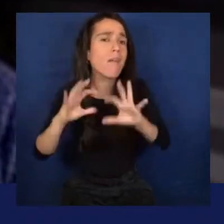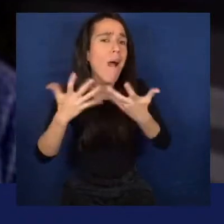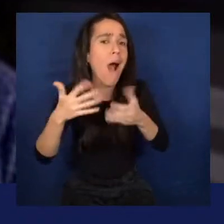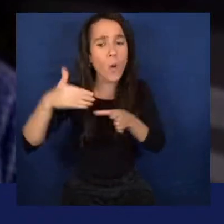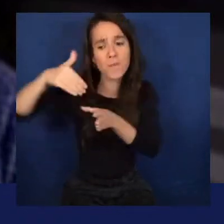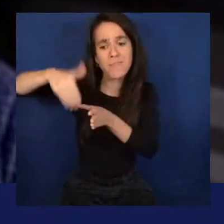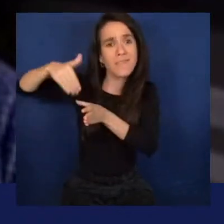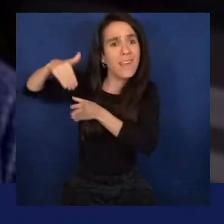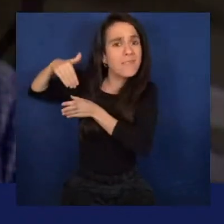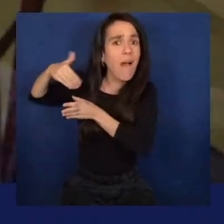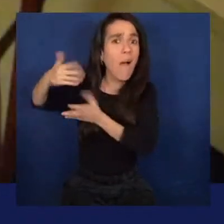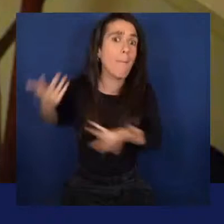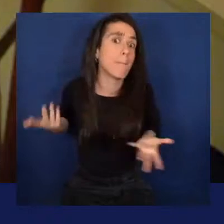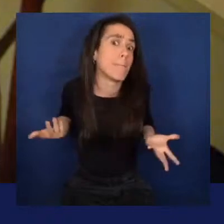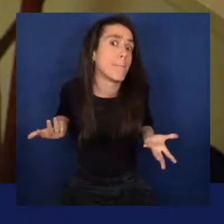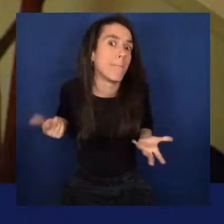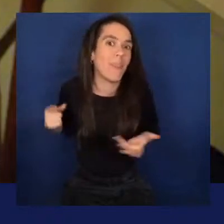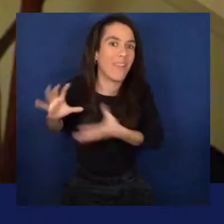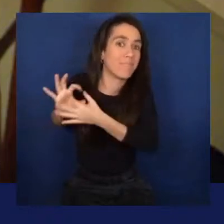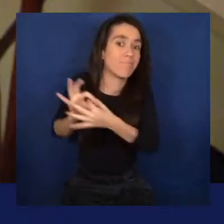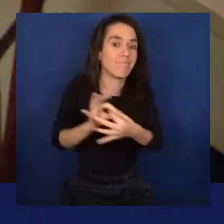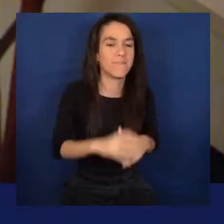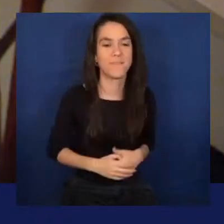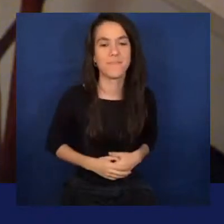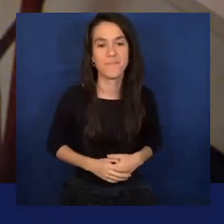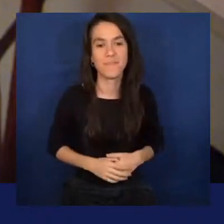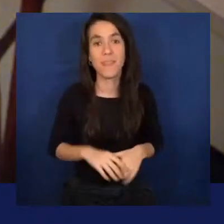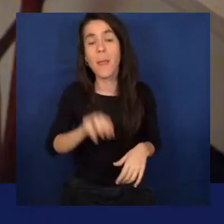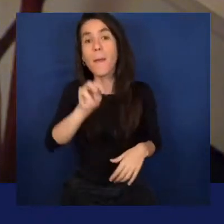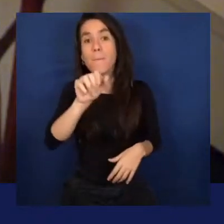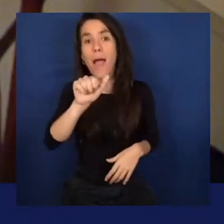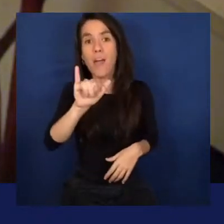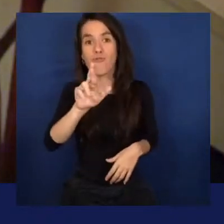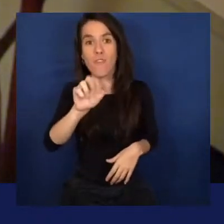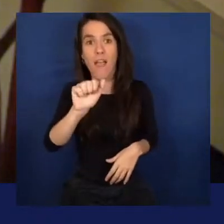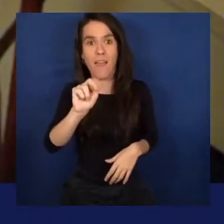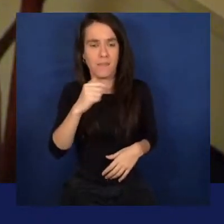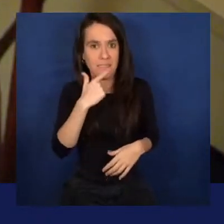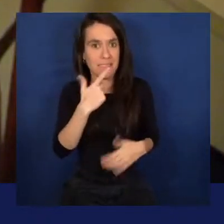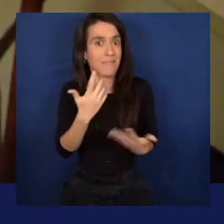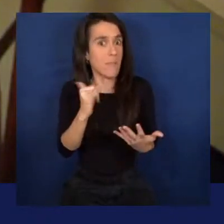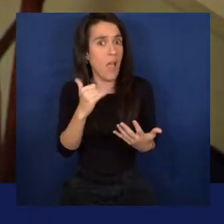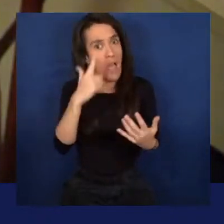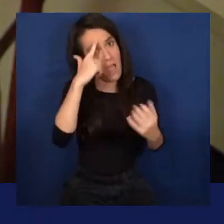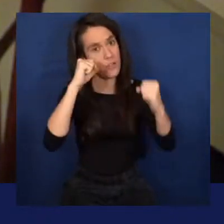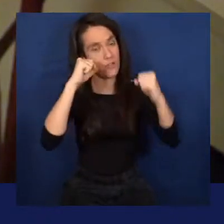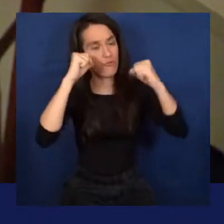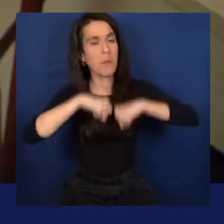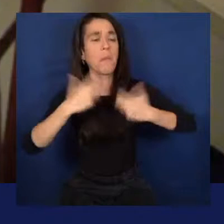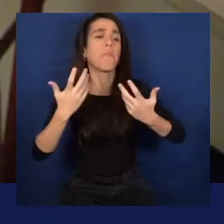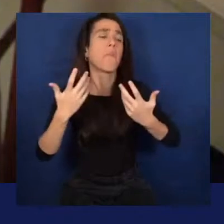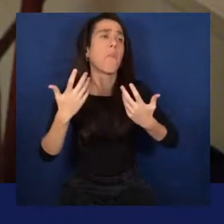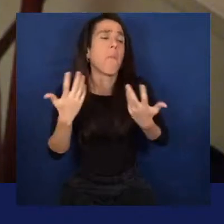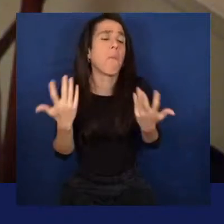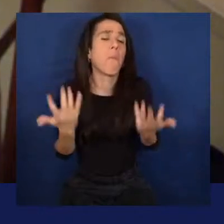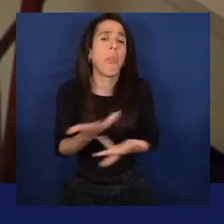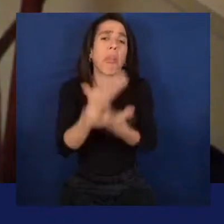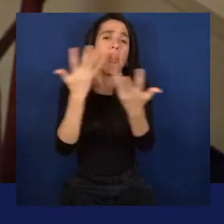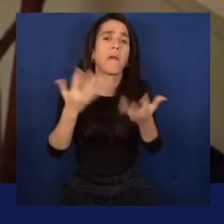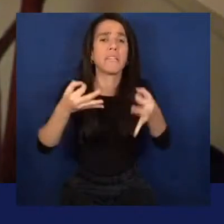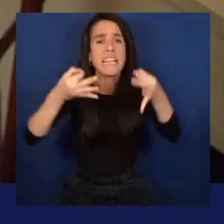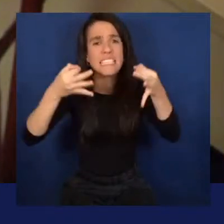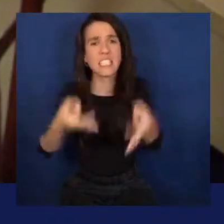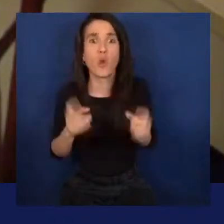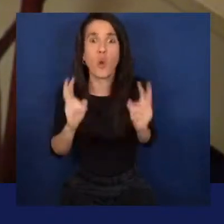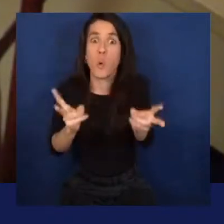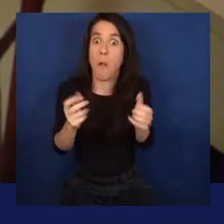Marion, your thoughts? Yeah, I fully agree, because I mean, even if you take just a simple decision tree, I mean, they're normally very successful, right? But